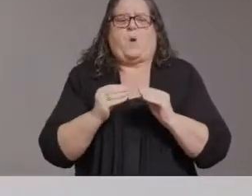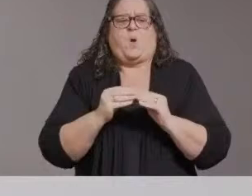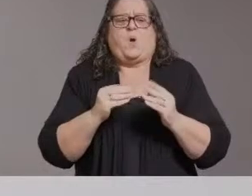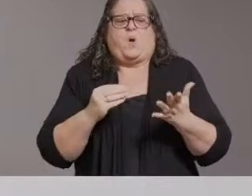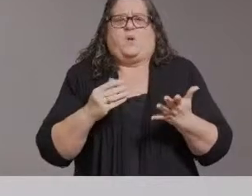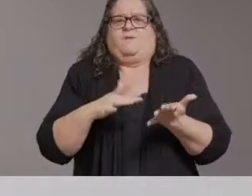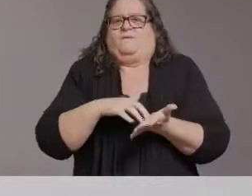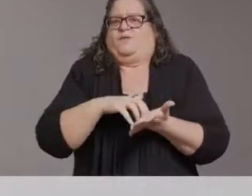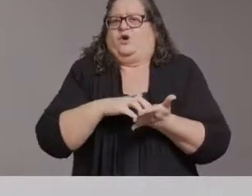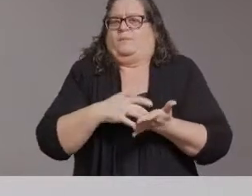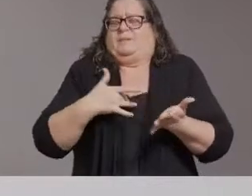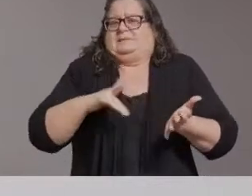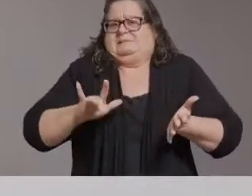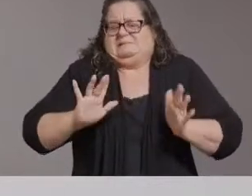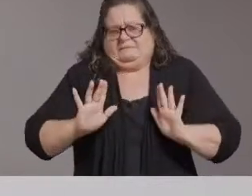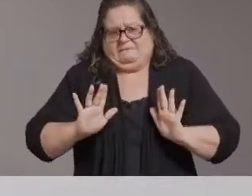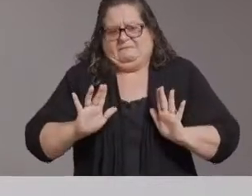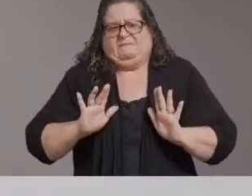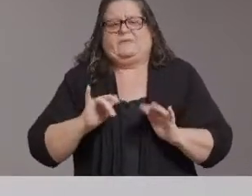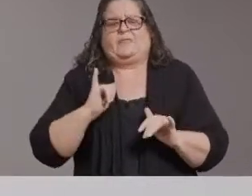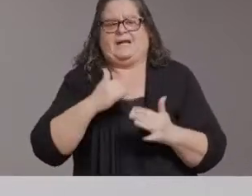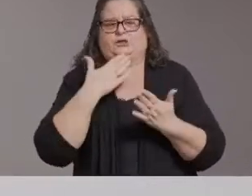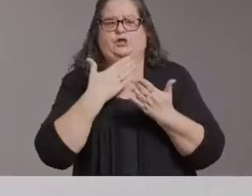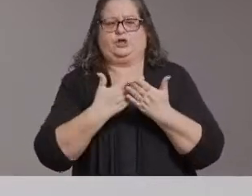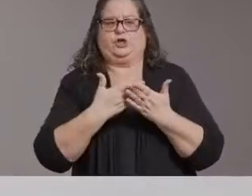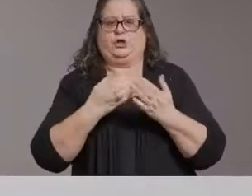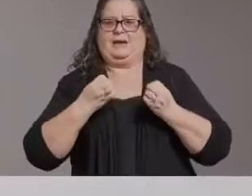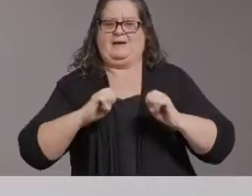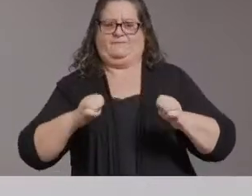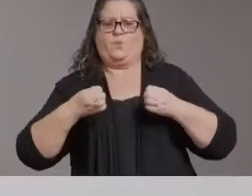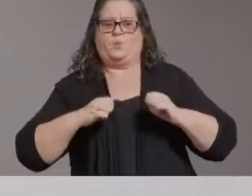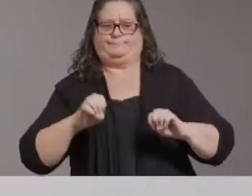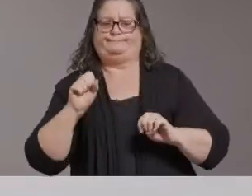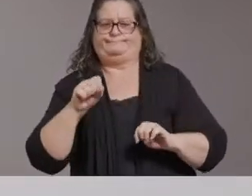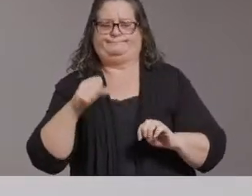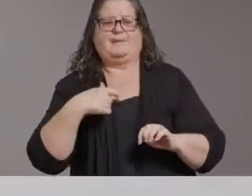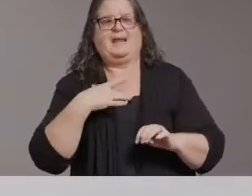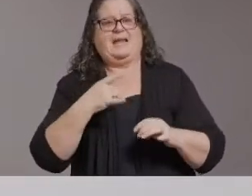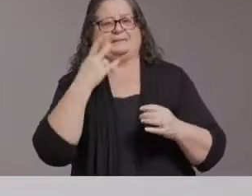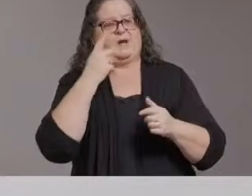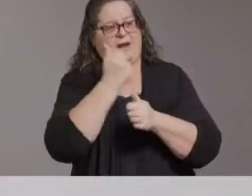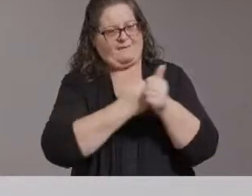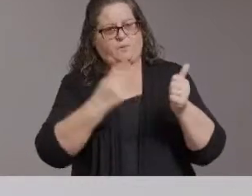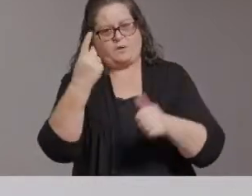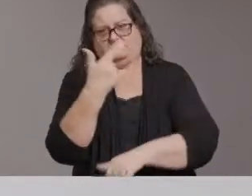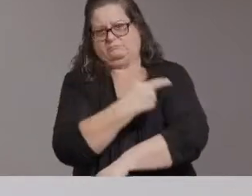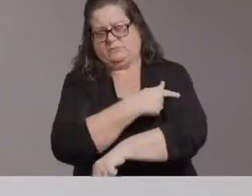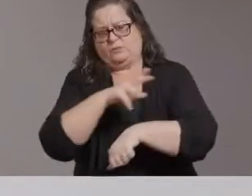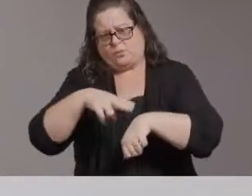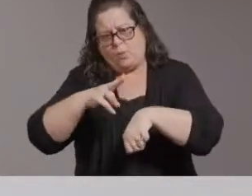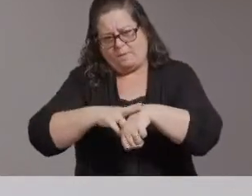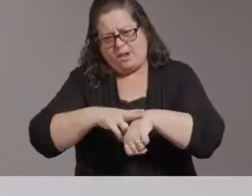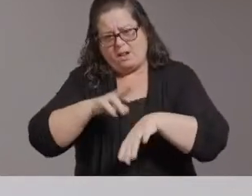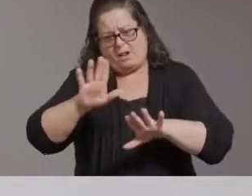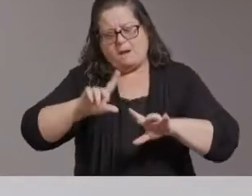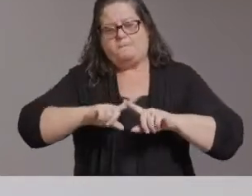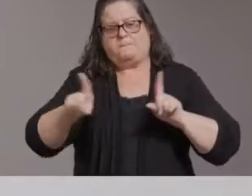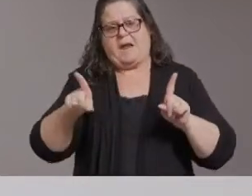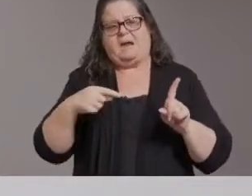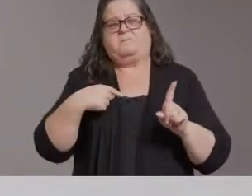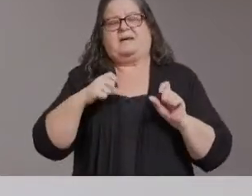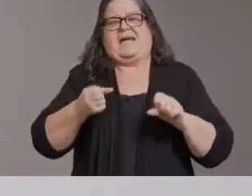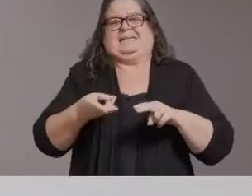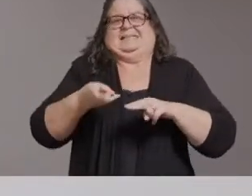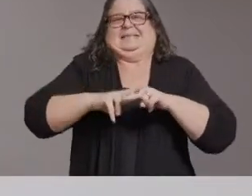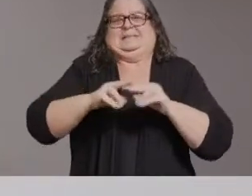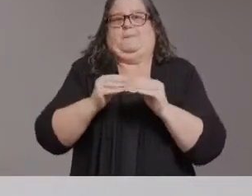it was a good effort. I, of course, would like to see everybody vaccinated. But we were able to increase the vaccination rate